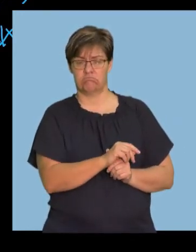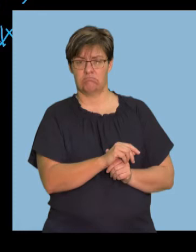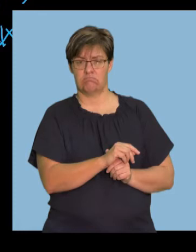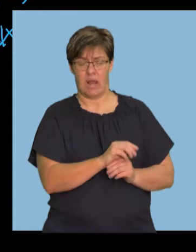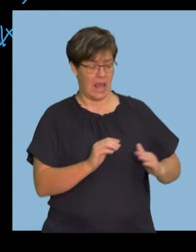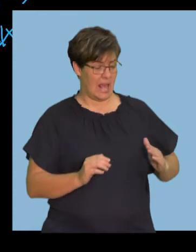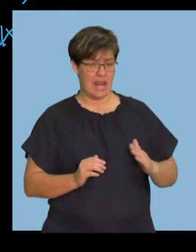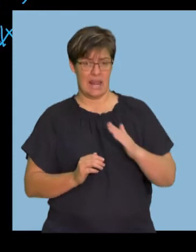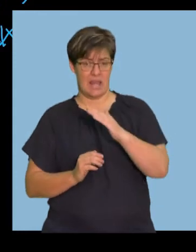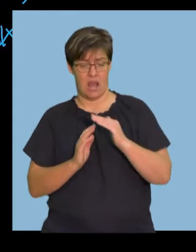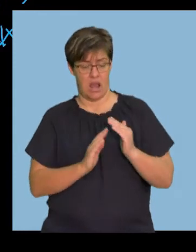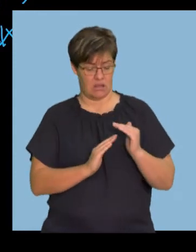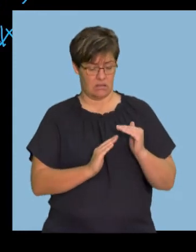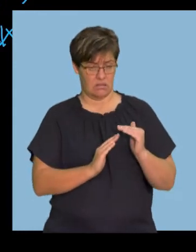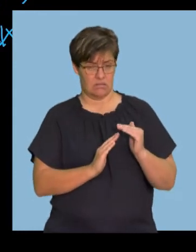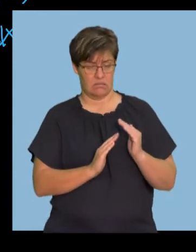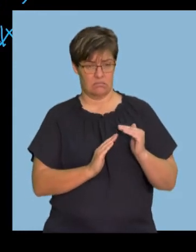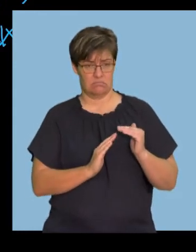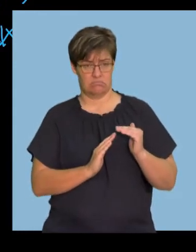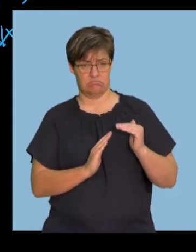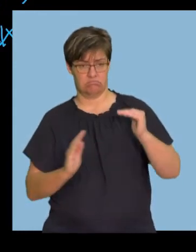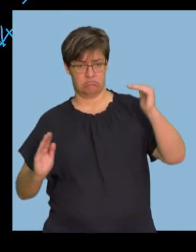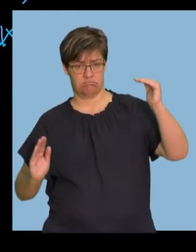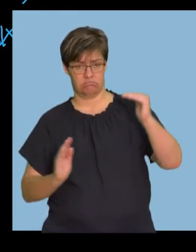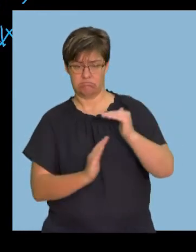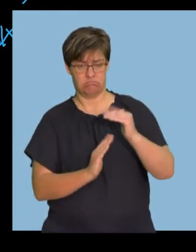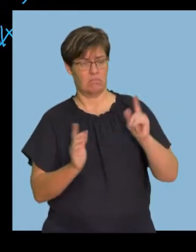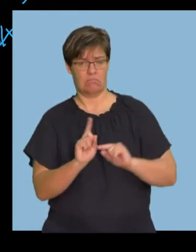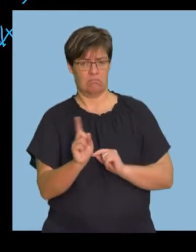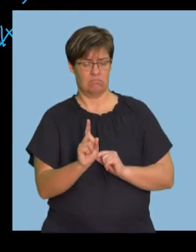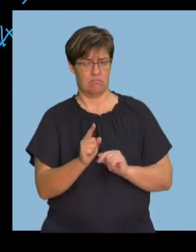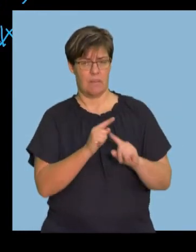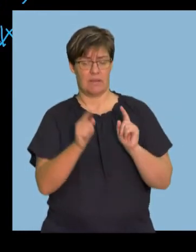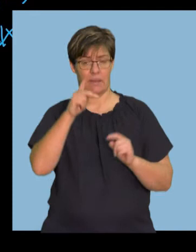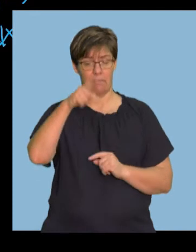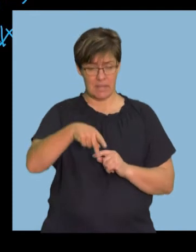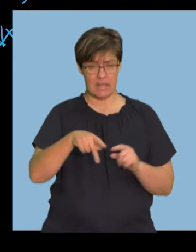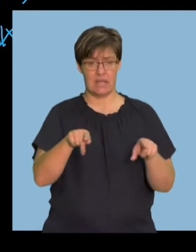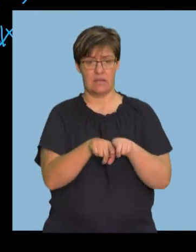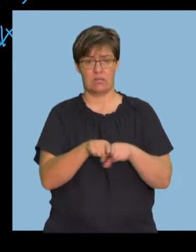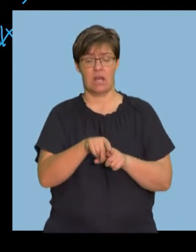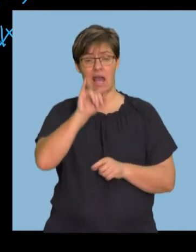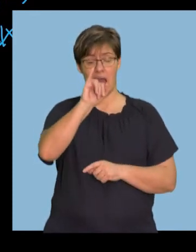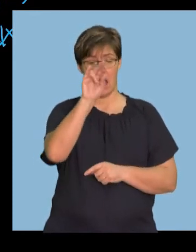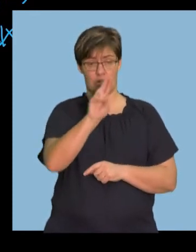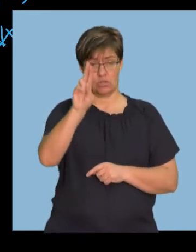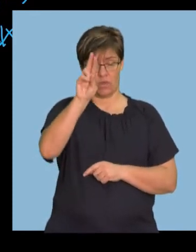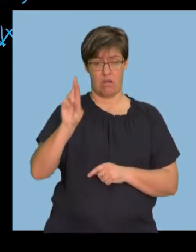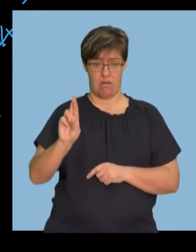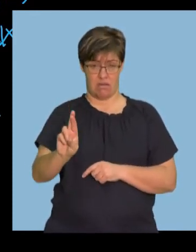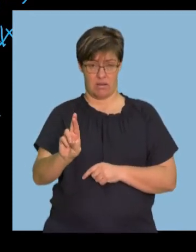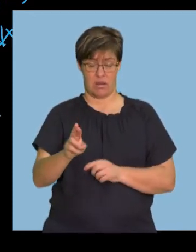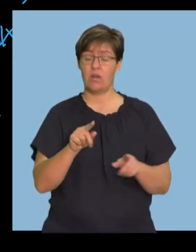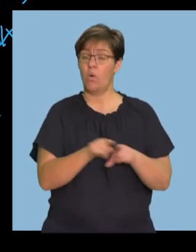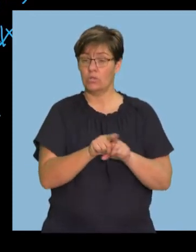not necessarily a linear relationship. But remember, P is equals to I squared R.